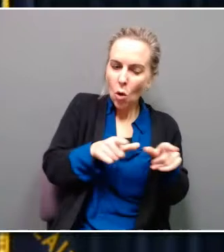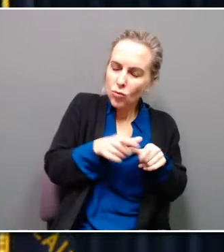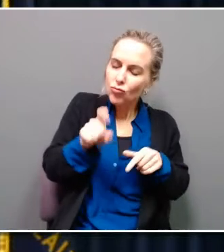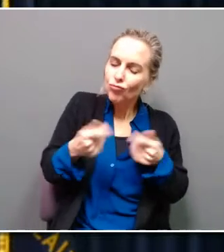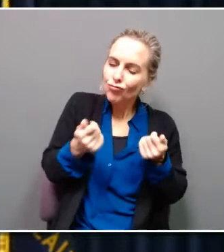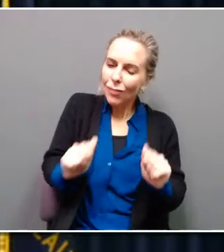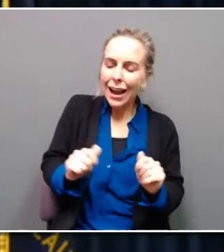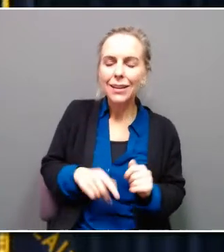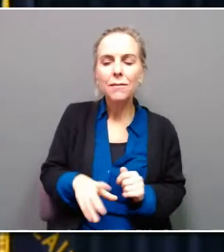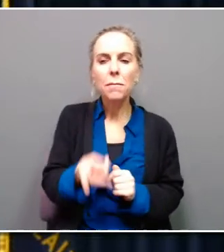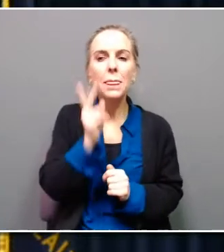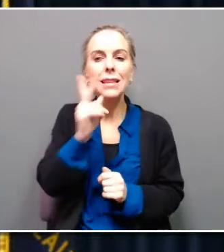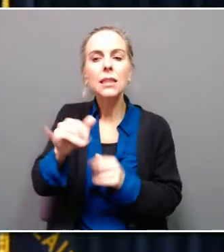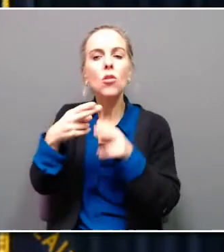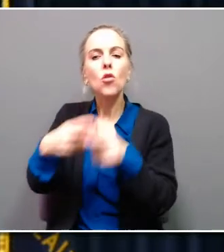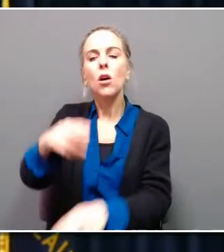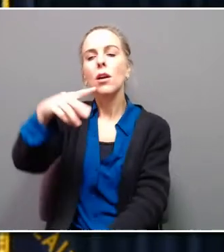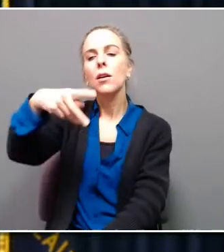Peppermint Trail, visit